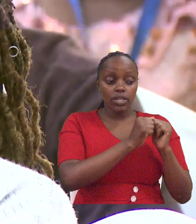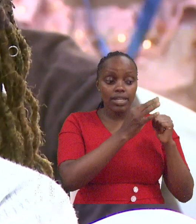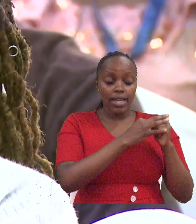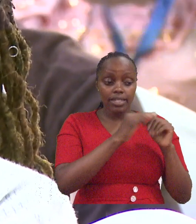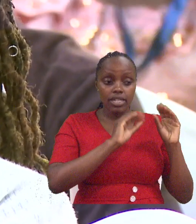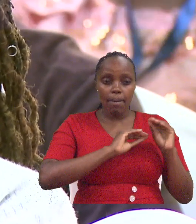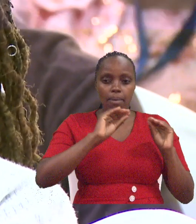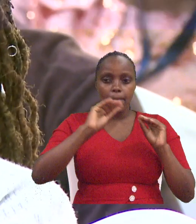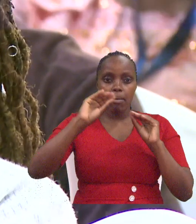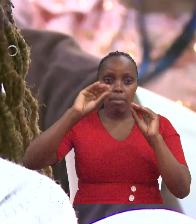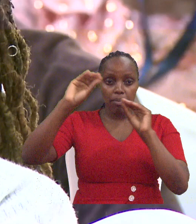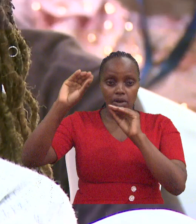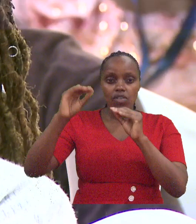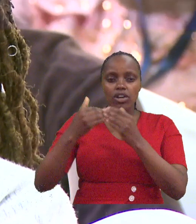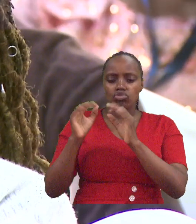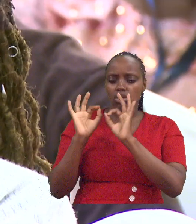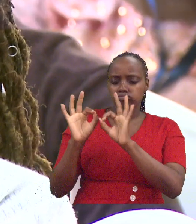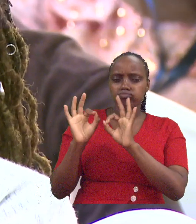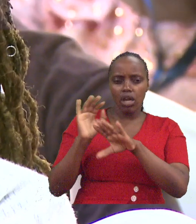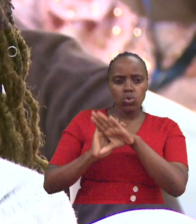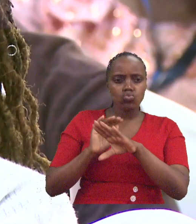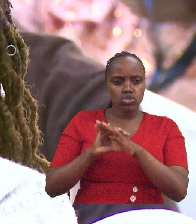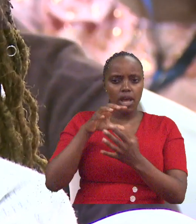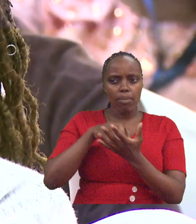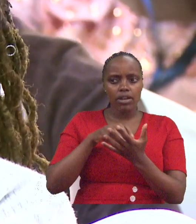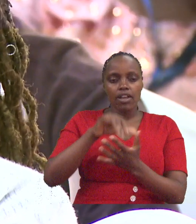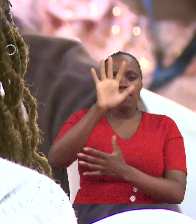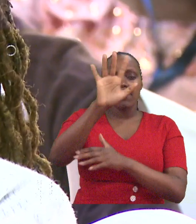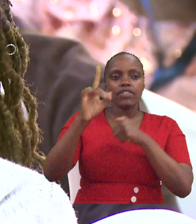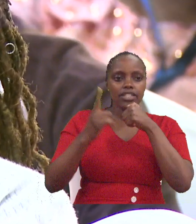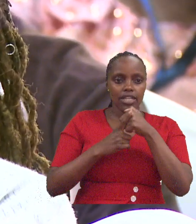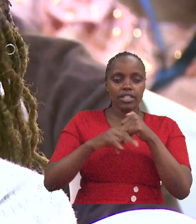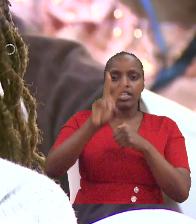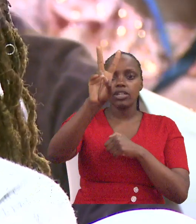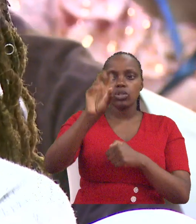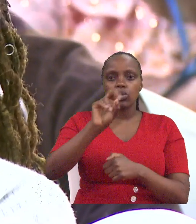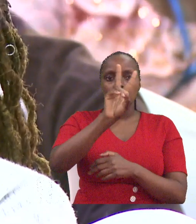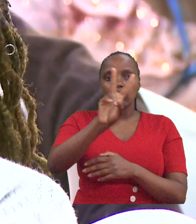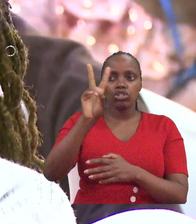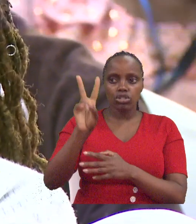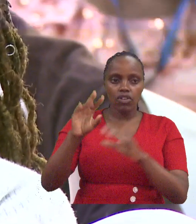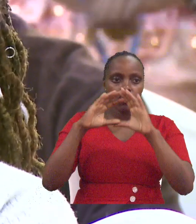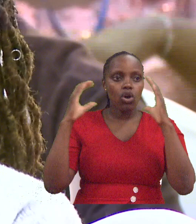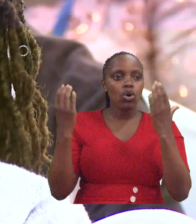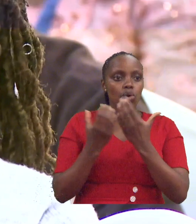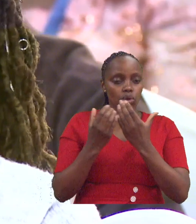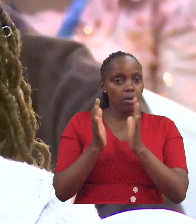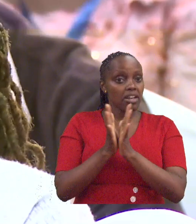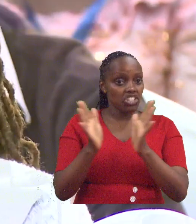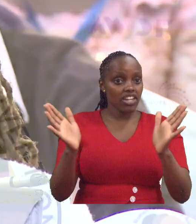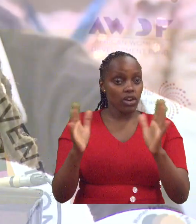2018 to an impressive position 56 in 2022 globally.